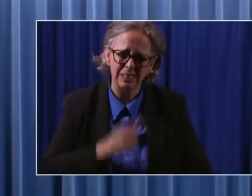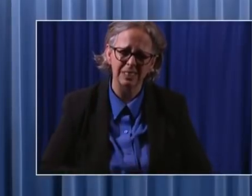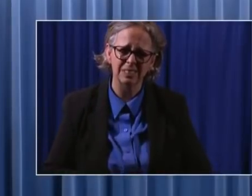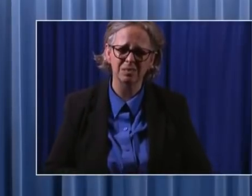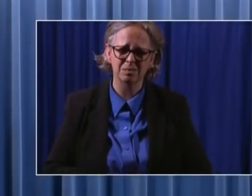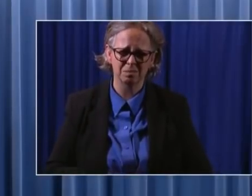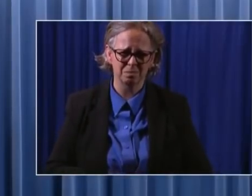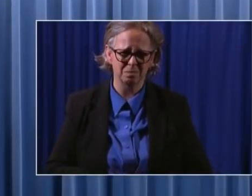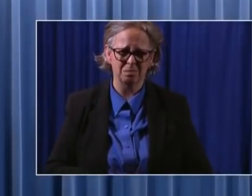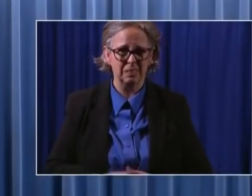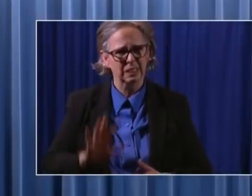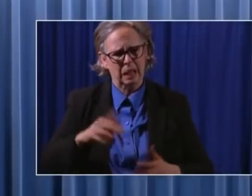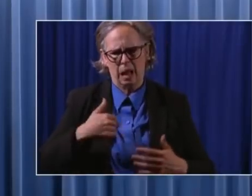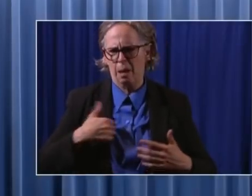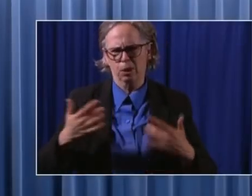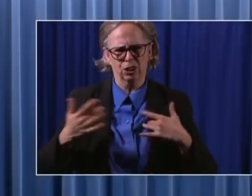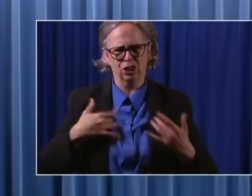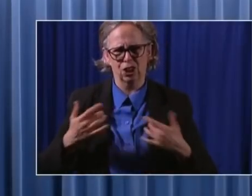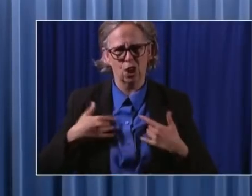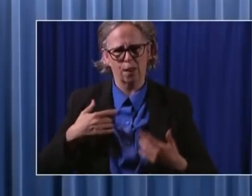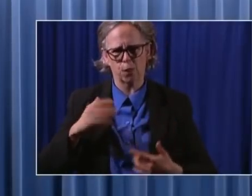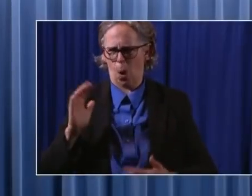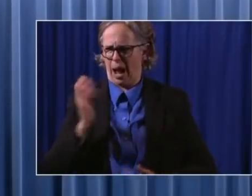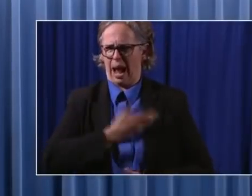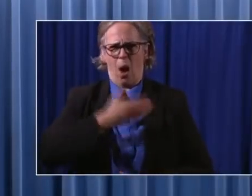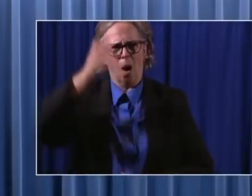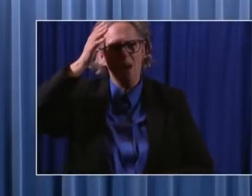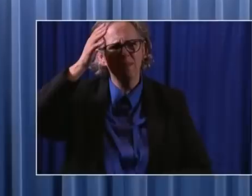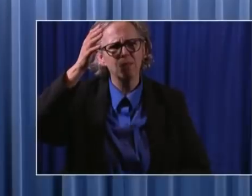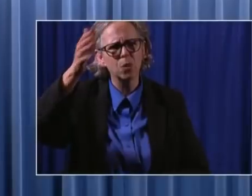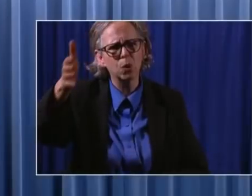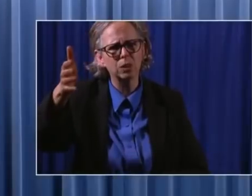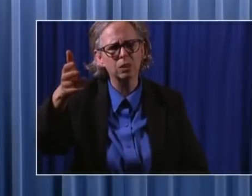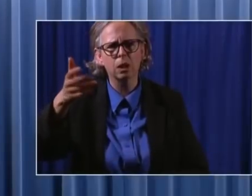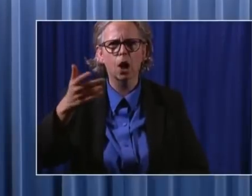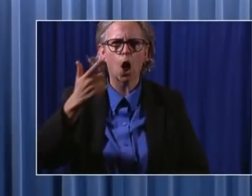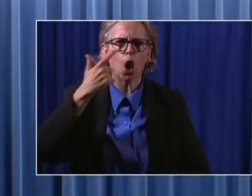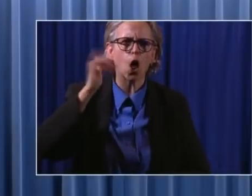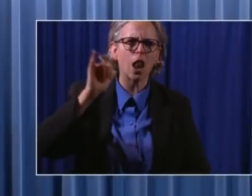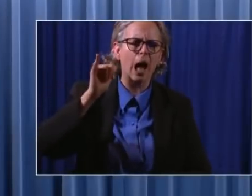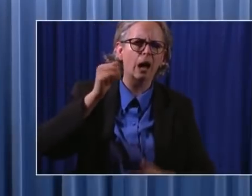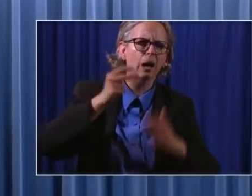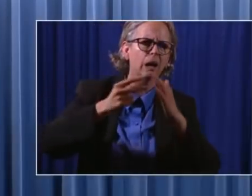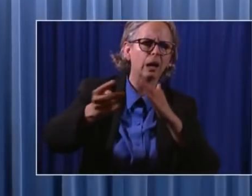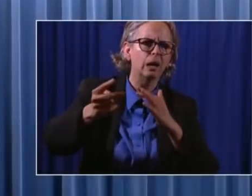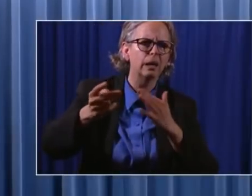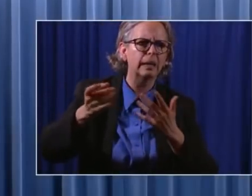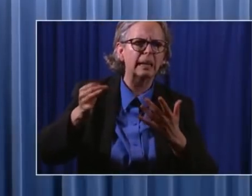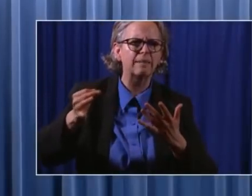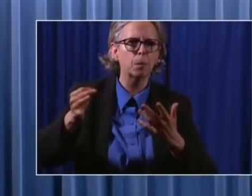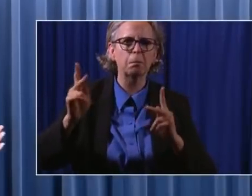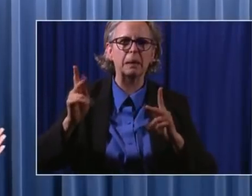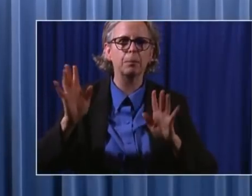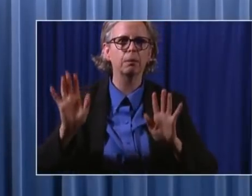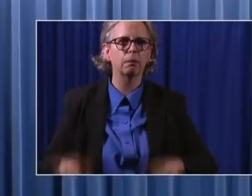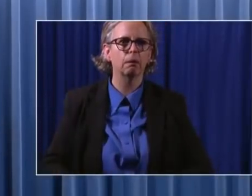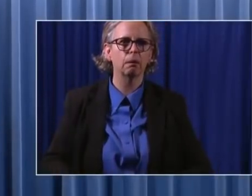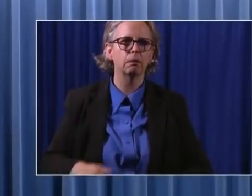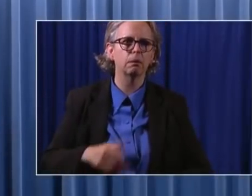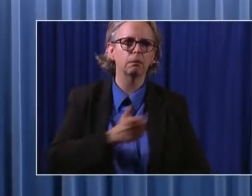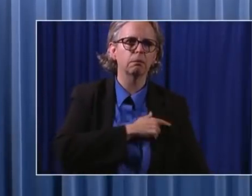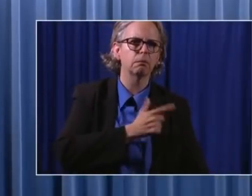is the future and how this bodes for the future and how this stuff multiplies and it just goes out like